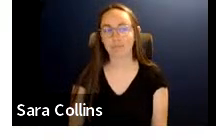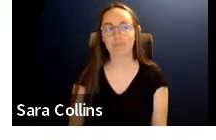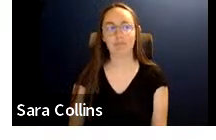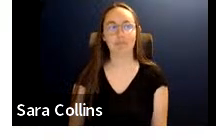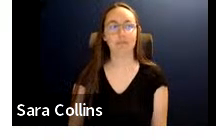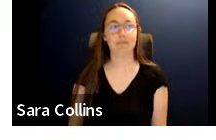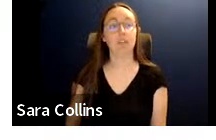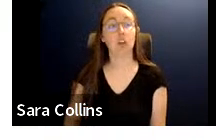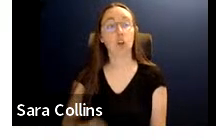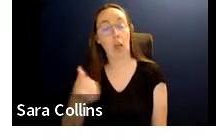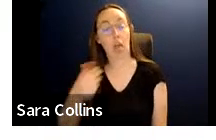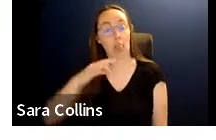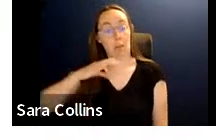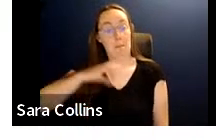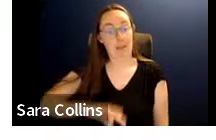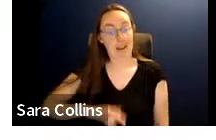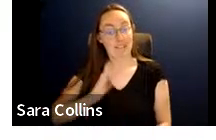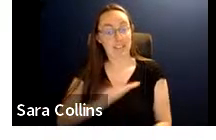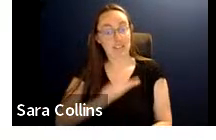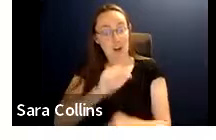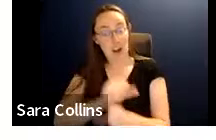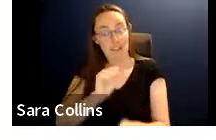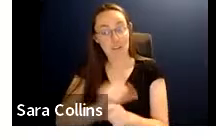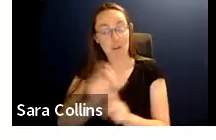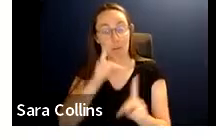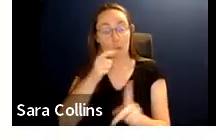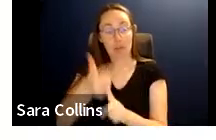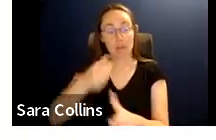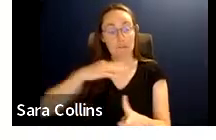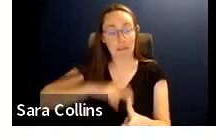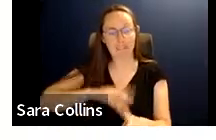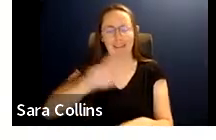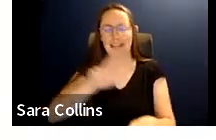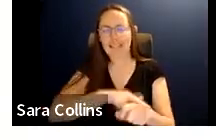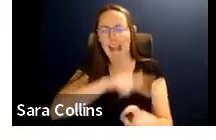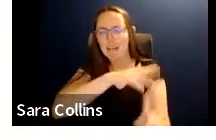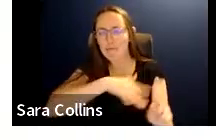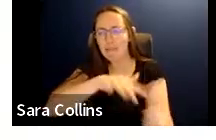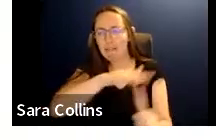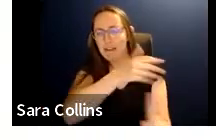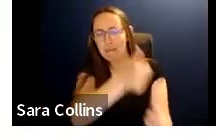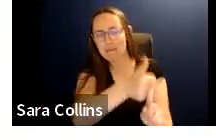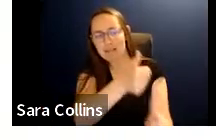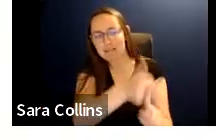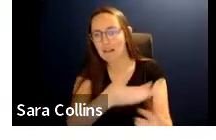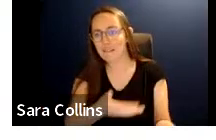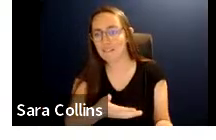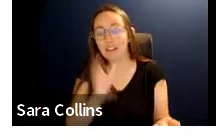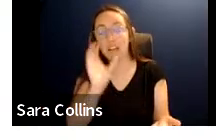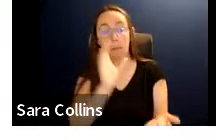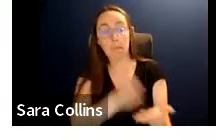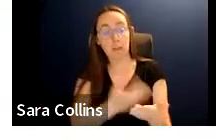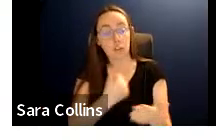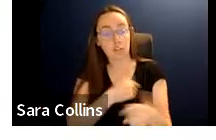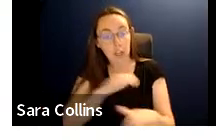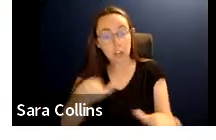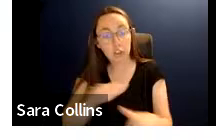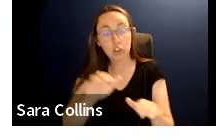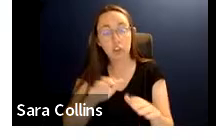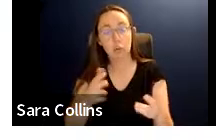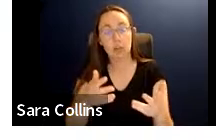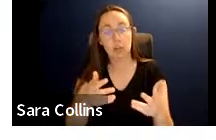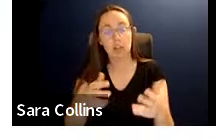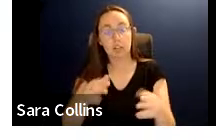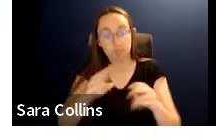Other benefactors of our efforts, I think, the natural environment itself. These are images of us doing habitat restoration